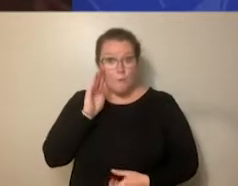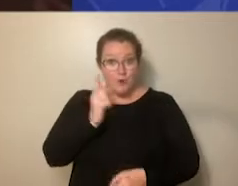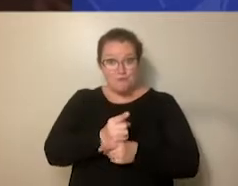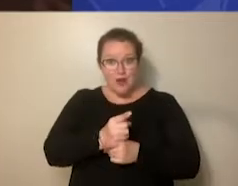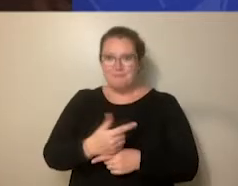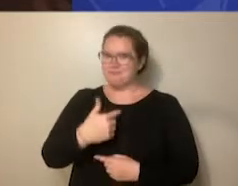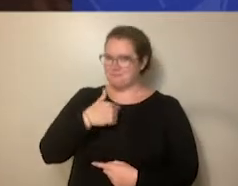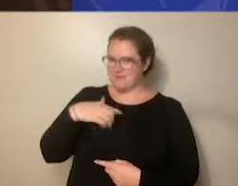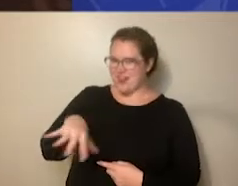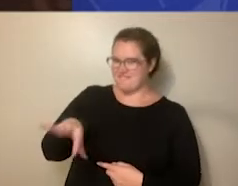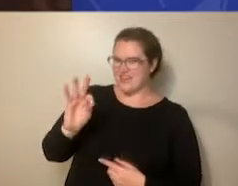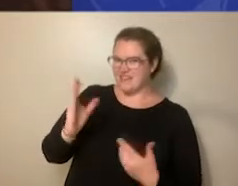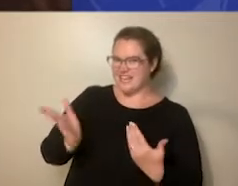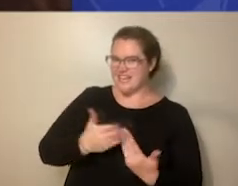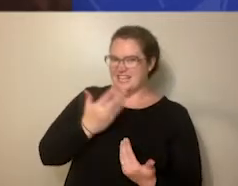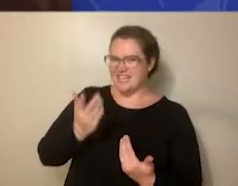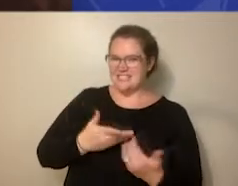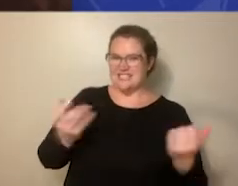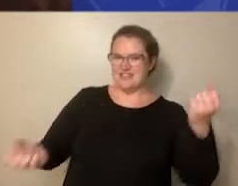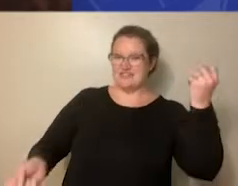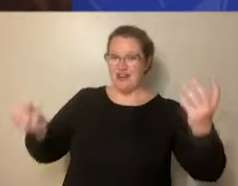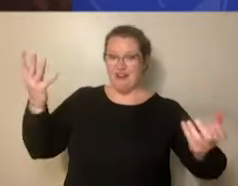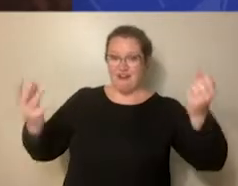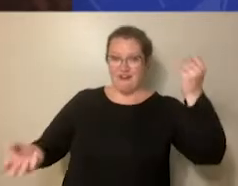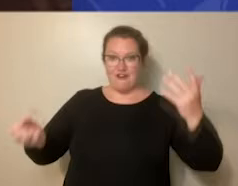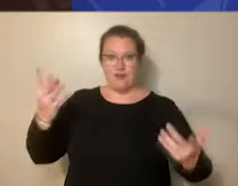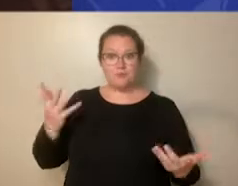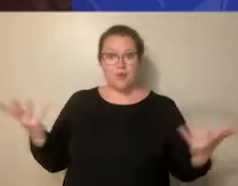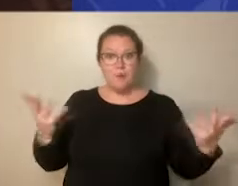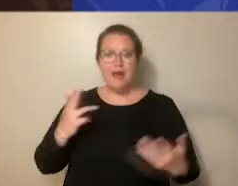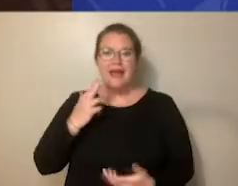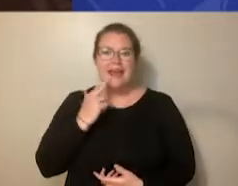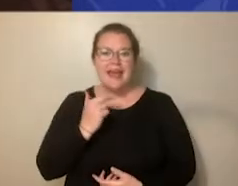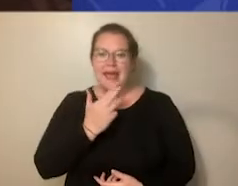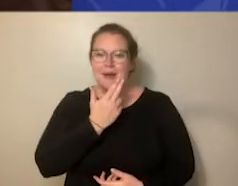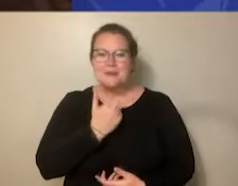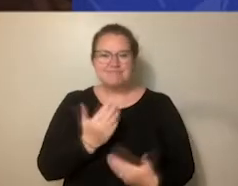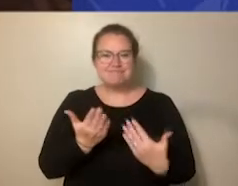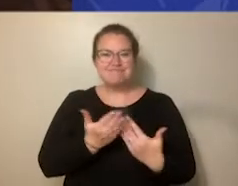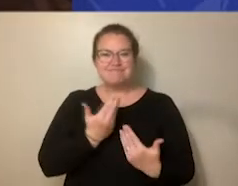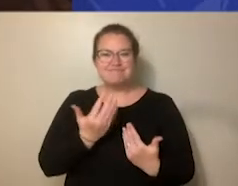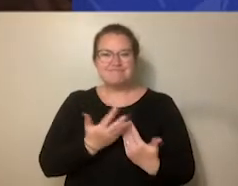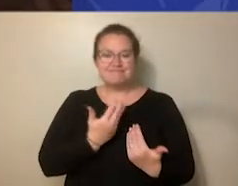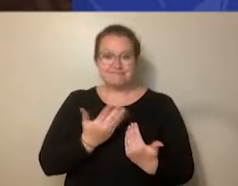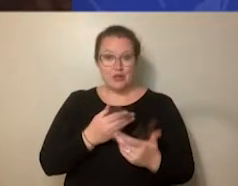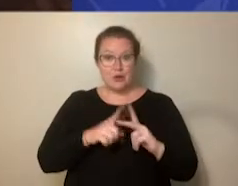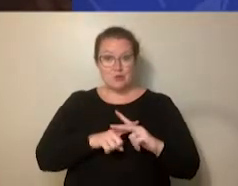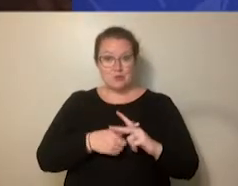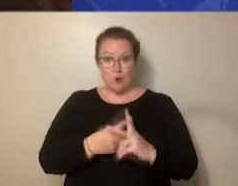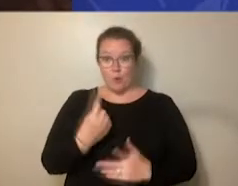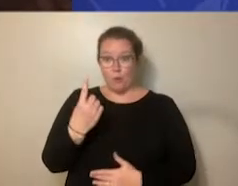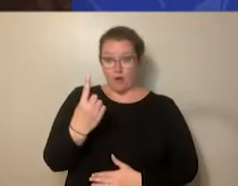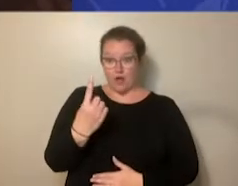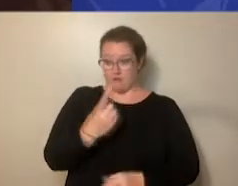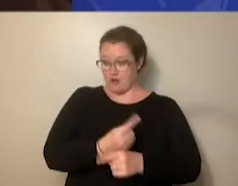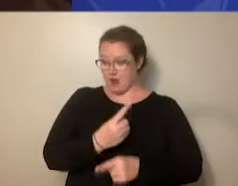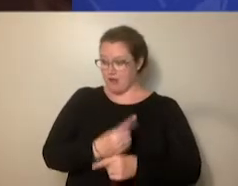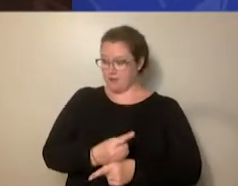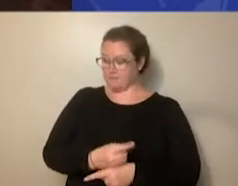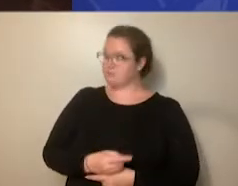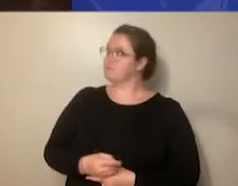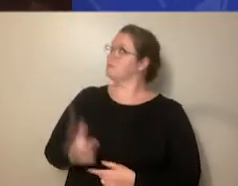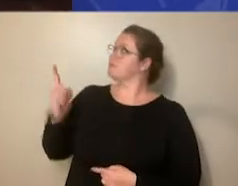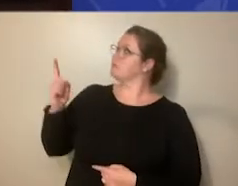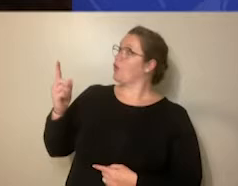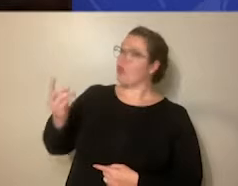and found something nice and easy for us to juggle. Some napkins. So we're gonna start off with one napkin, and you just